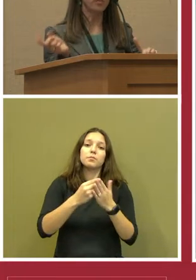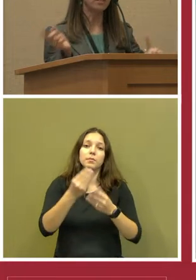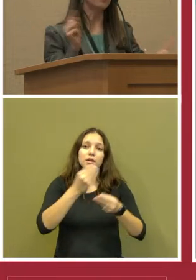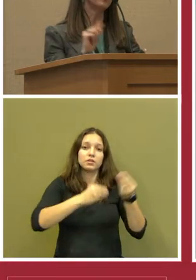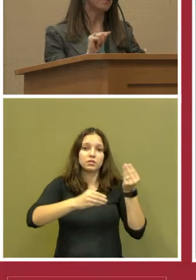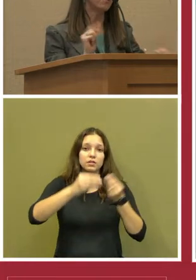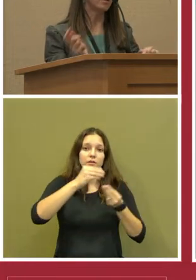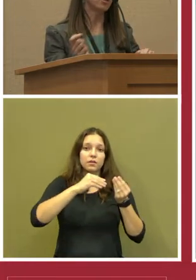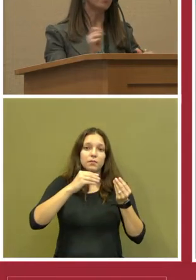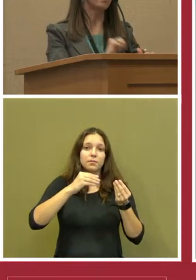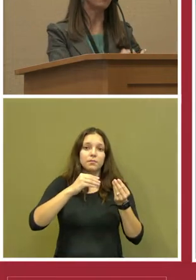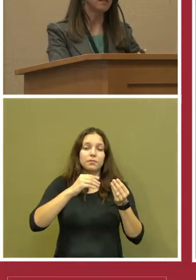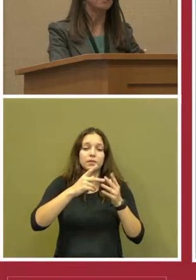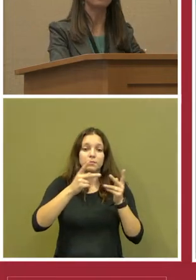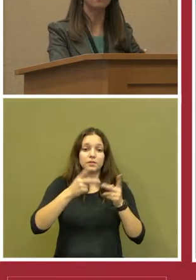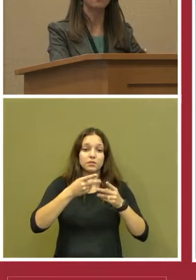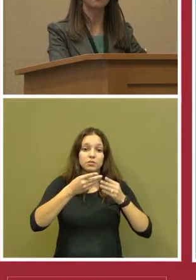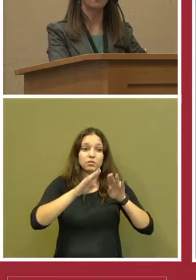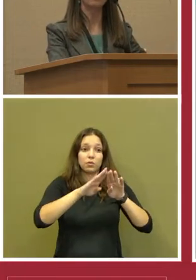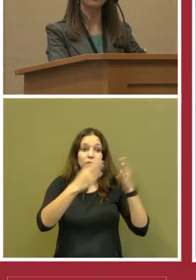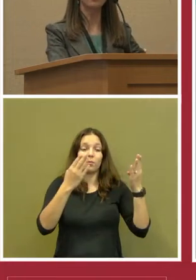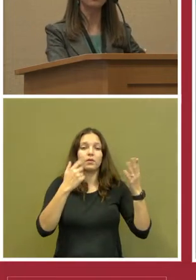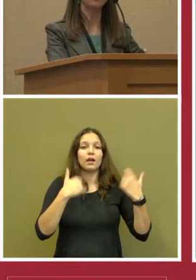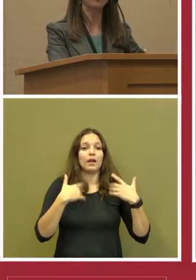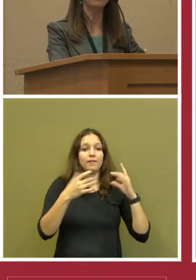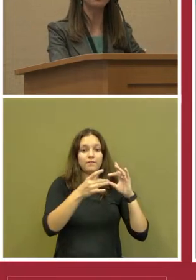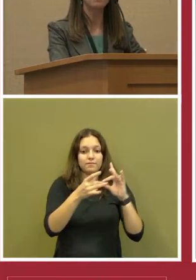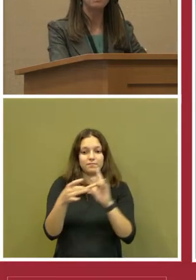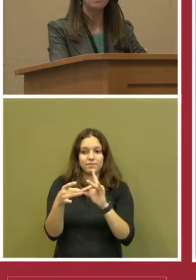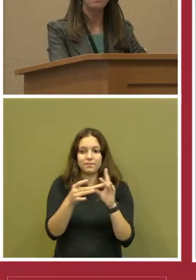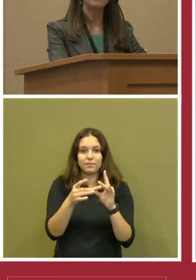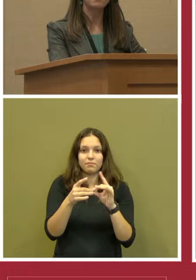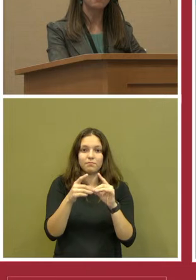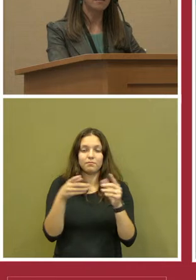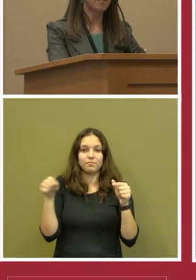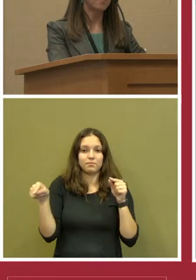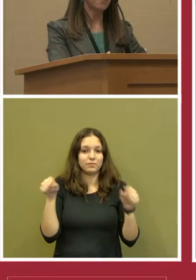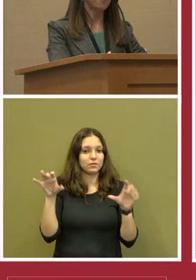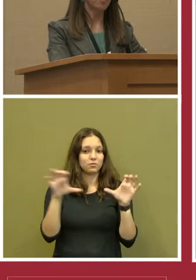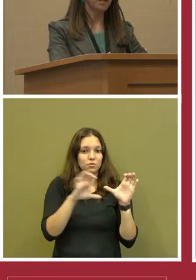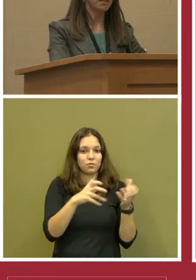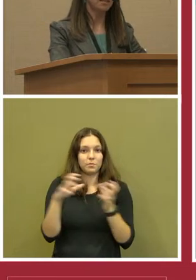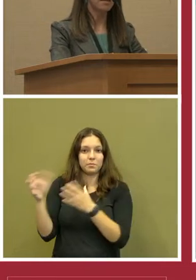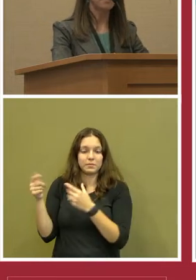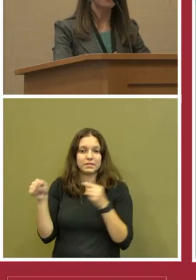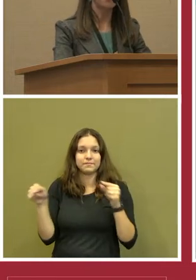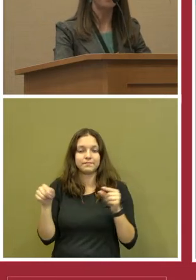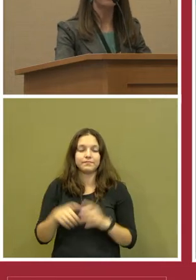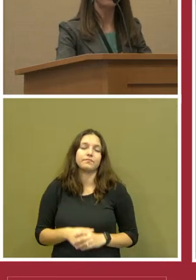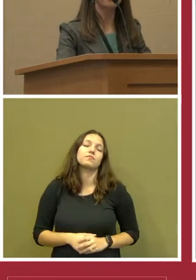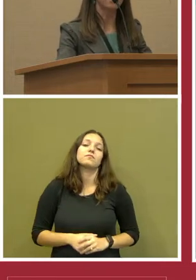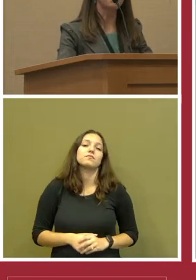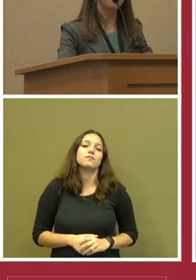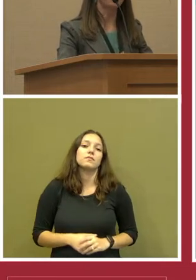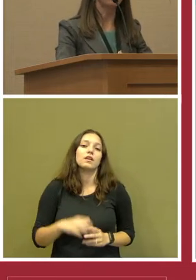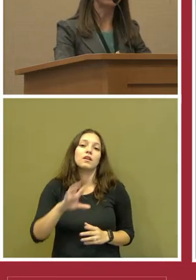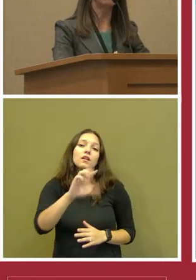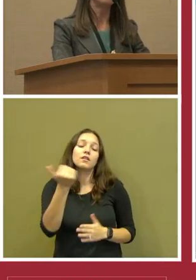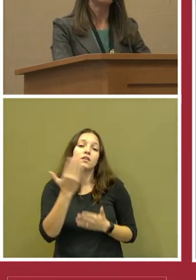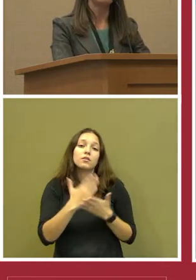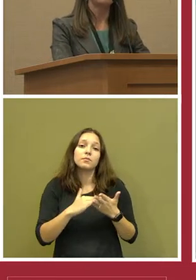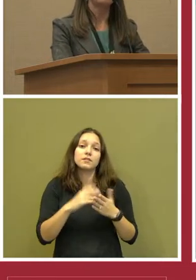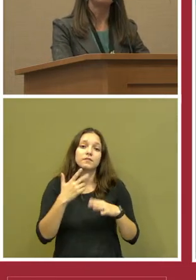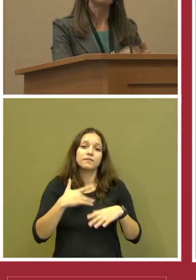position opens, we will definitely make sure we have a liaison between the two groups. And then the other piece that feels like a